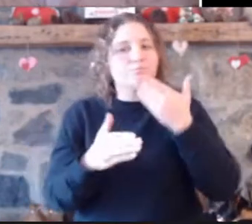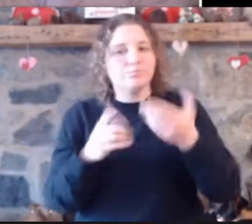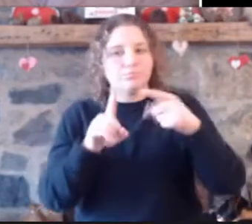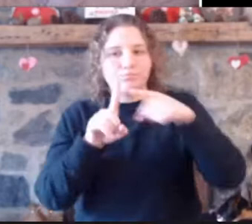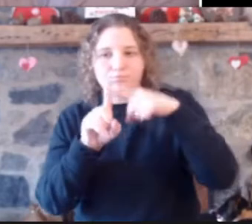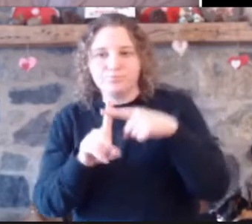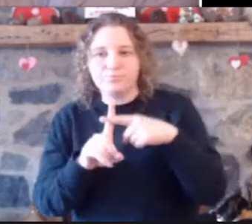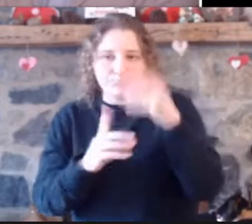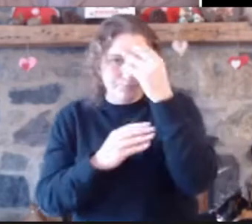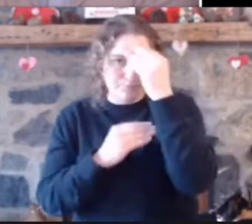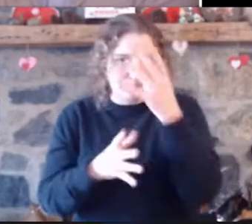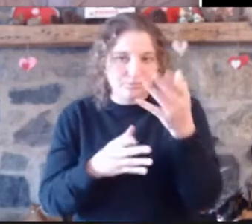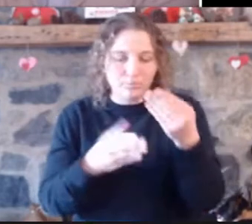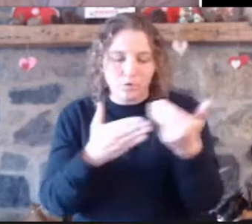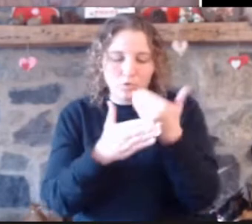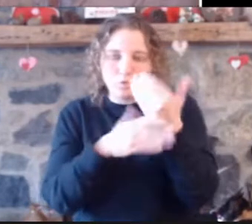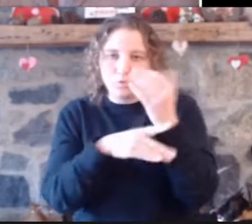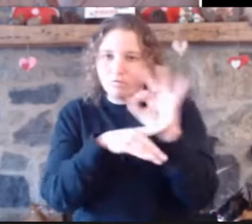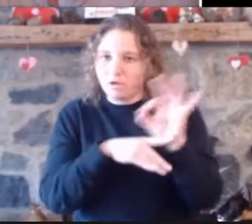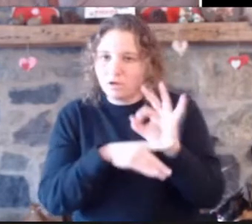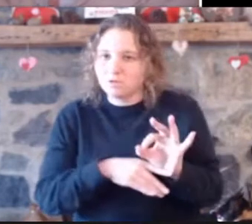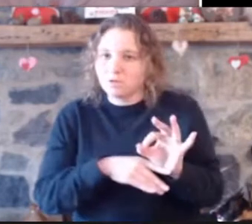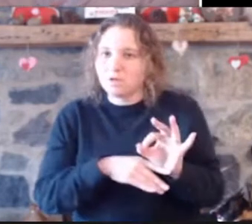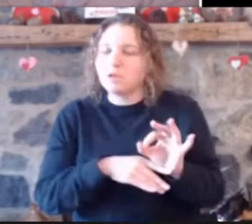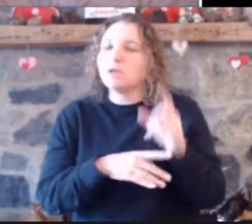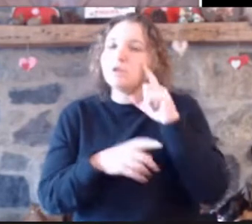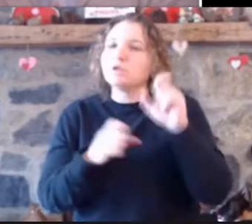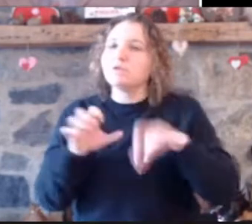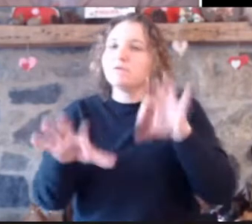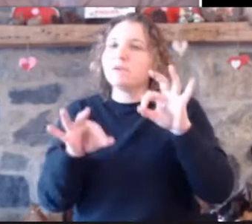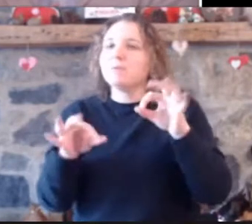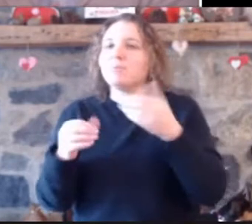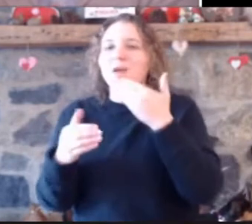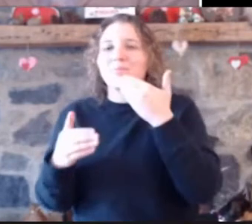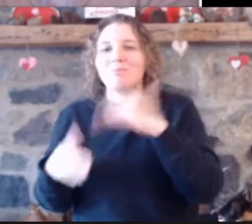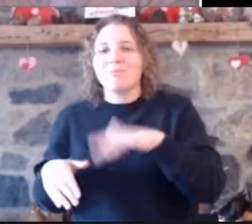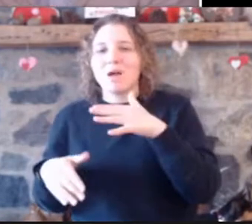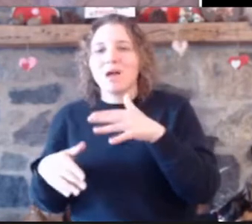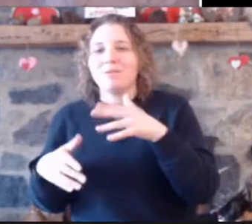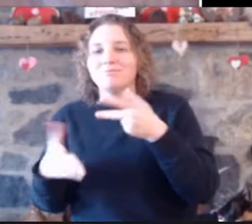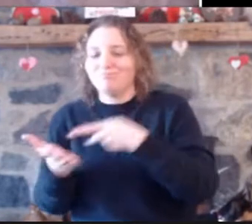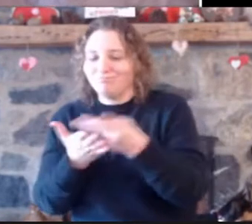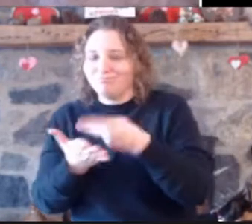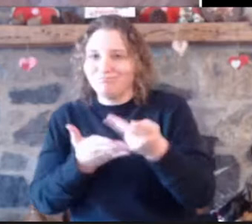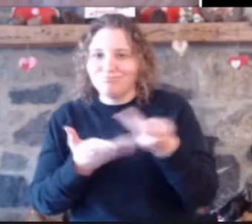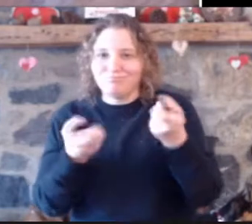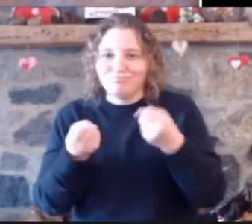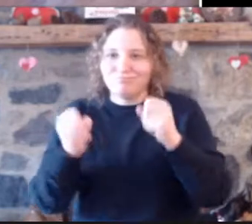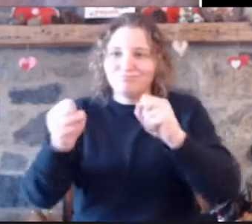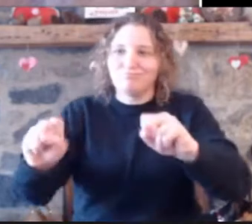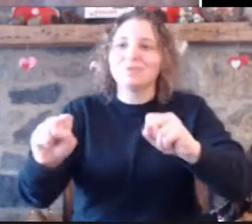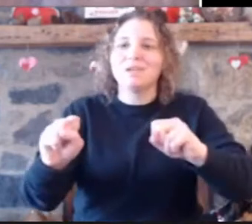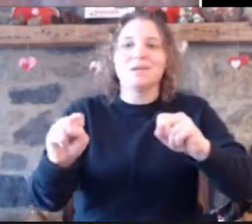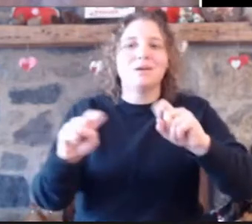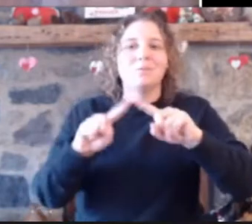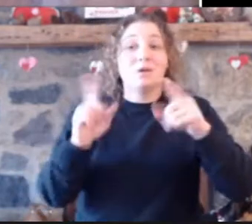create new functionality. There should be many failed attempts that didn't thrive. We don't have